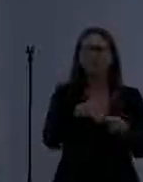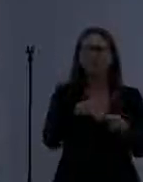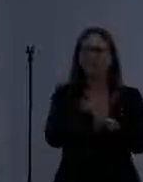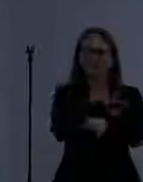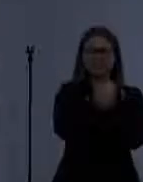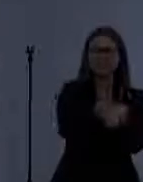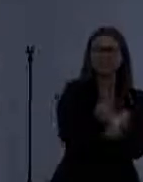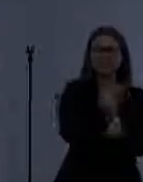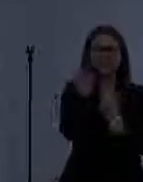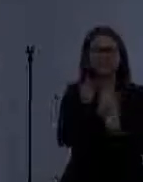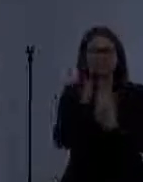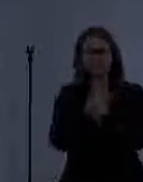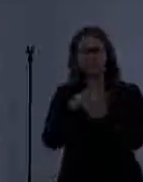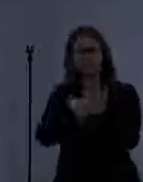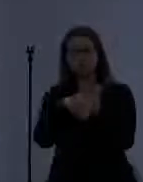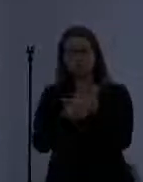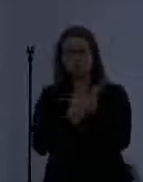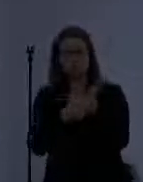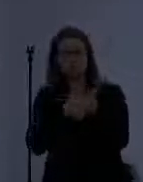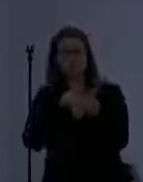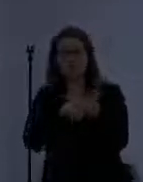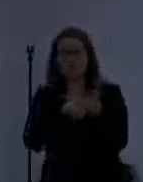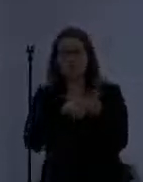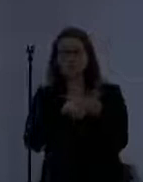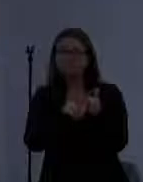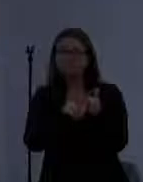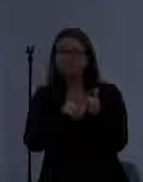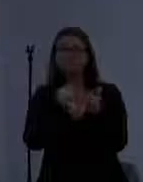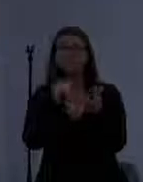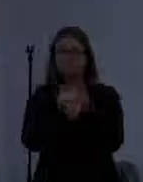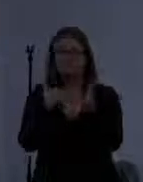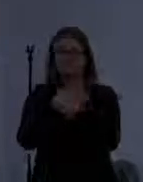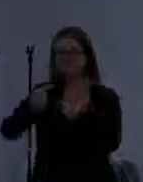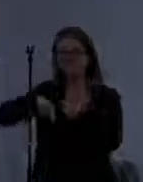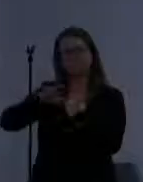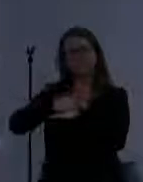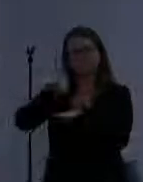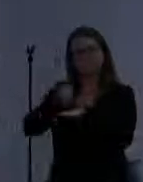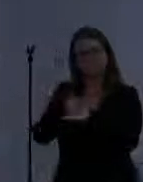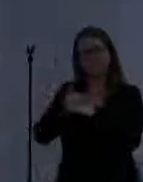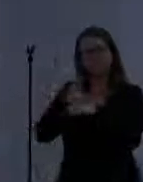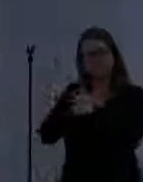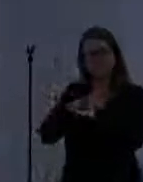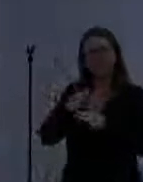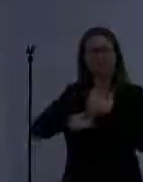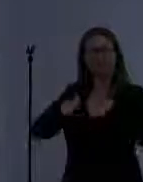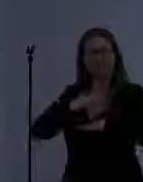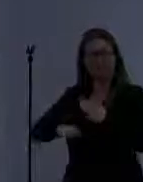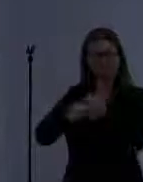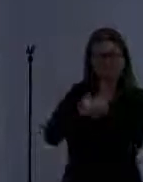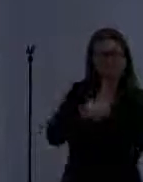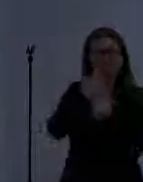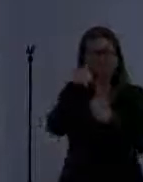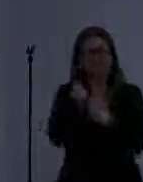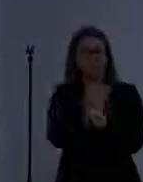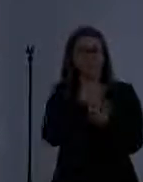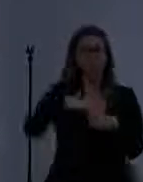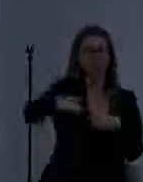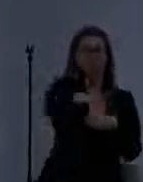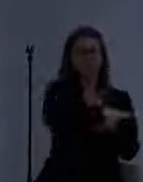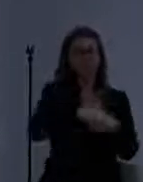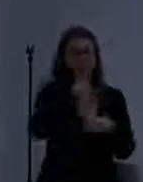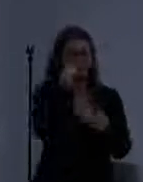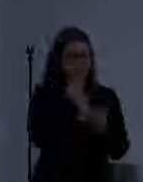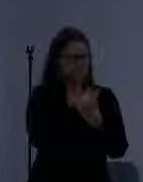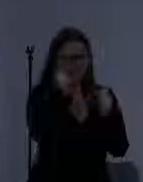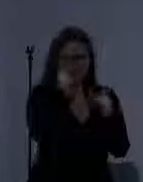the NDIS Commission that is all about behaviour support and about trying to build the capability of the sector to